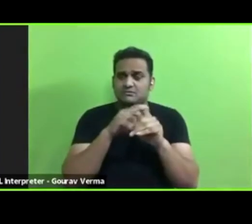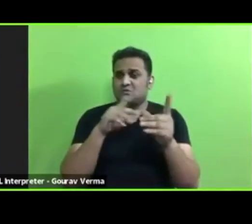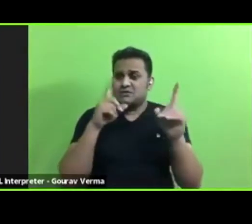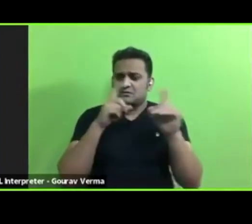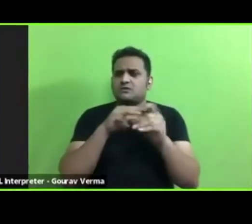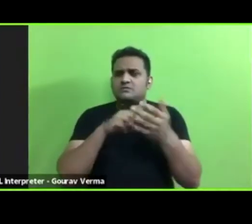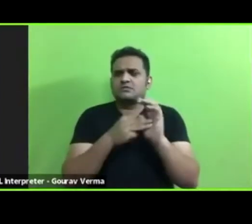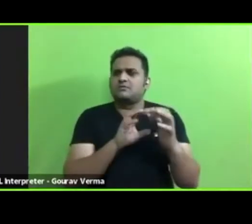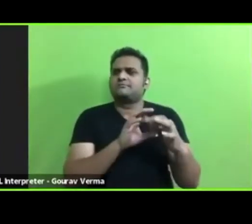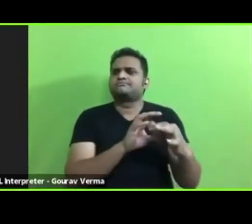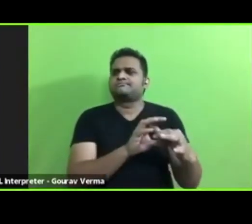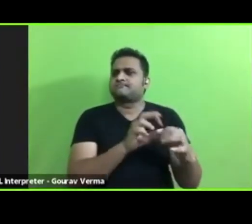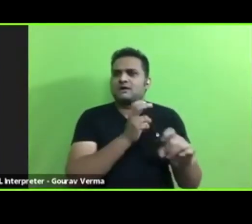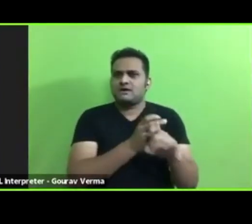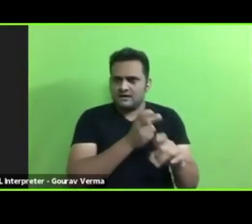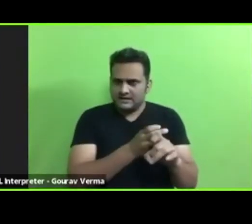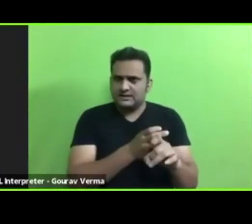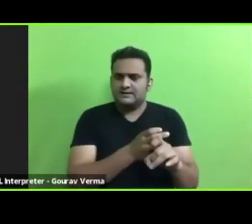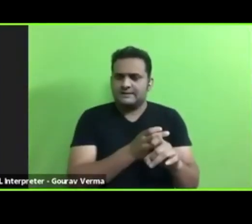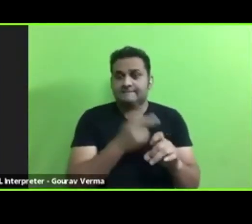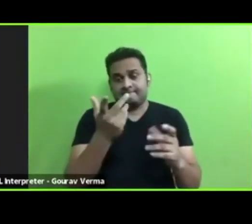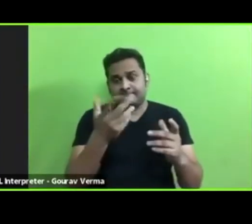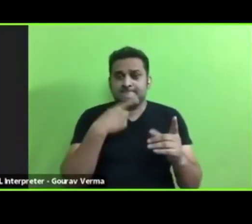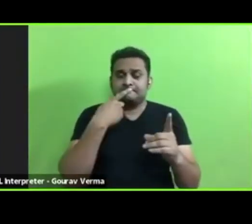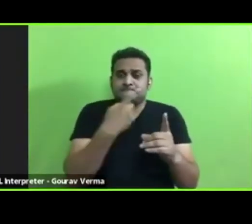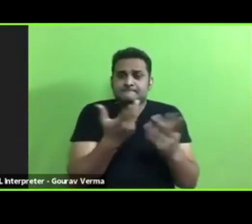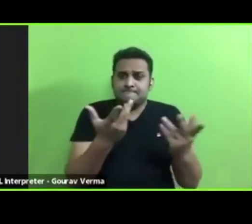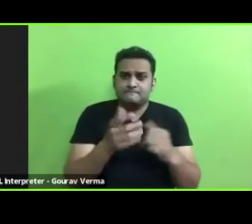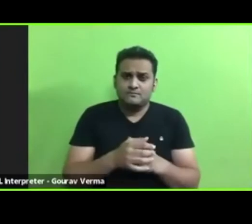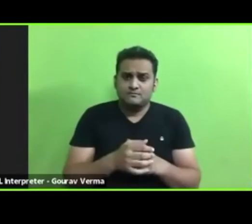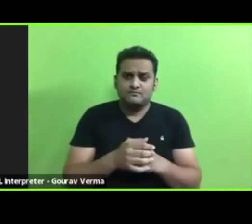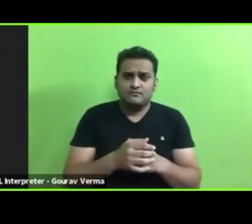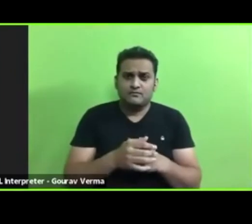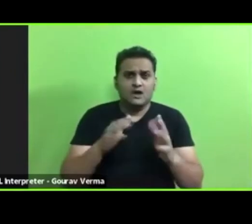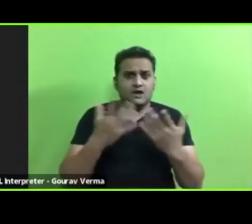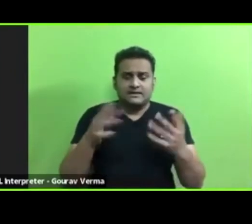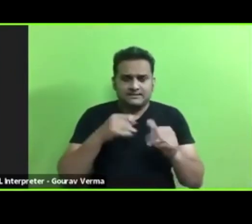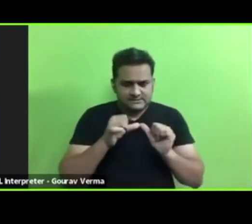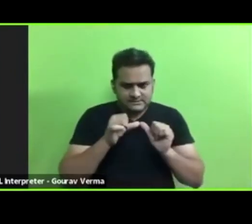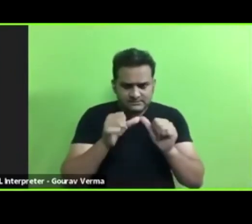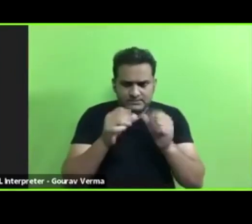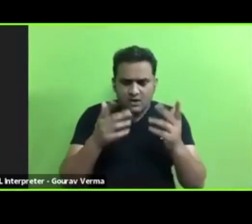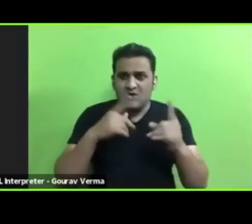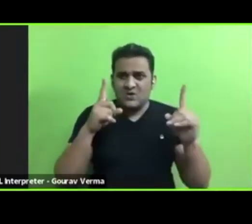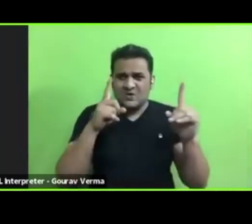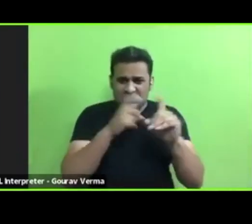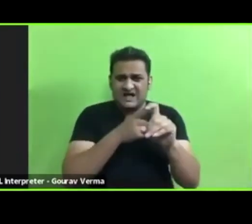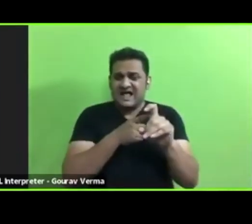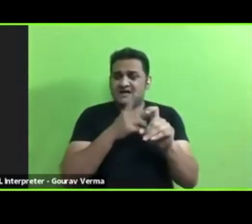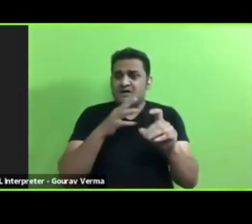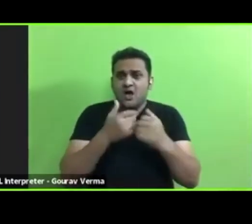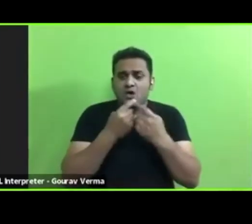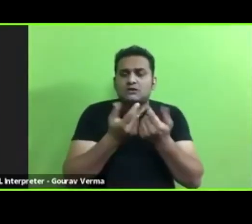and it is something that I put out without giving you an answer to the complexity, but recognizing